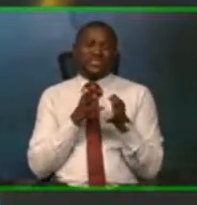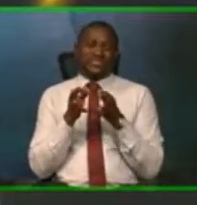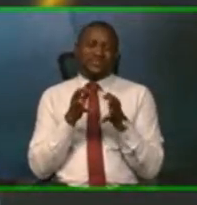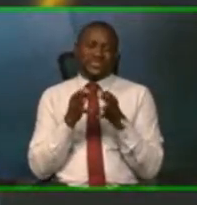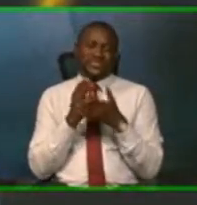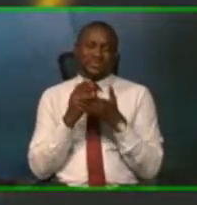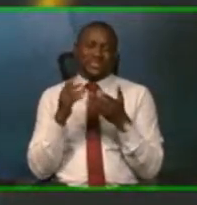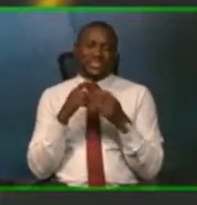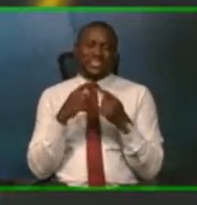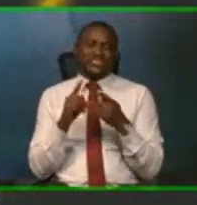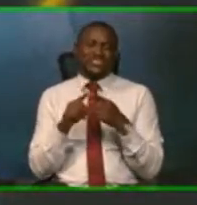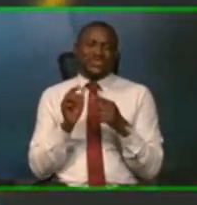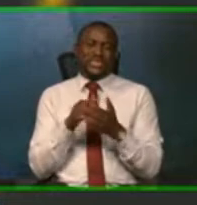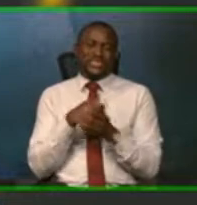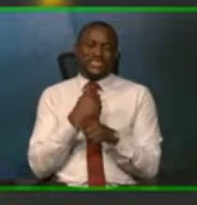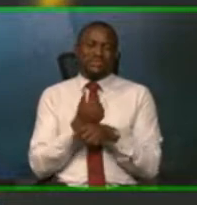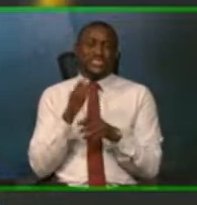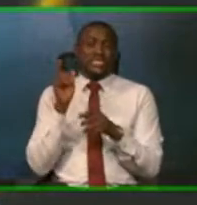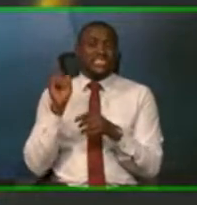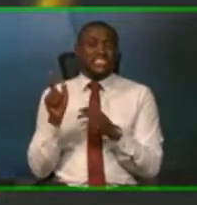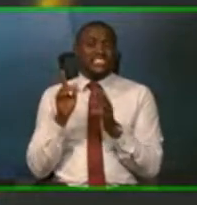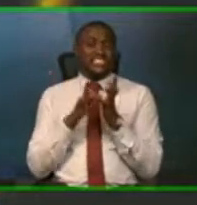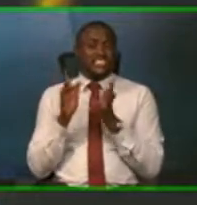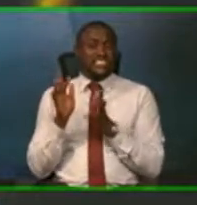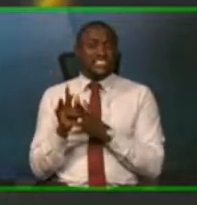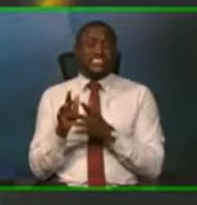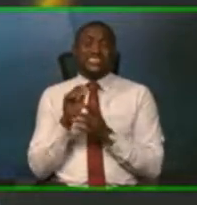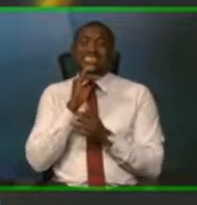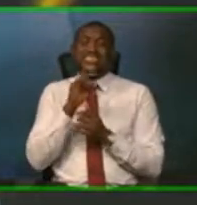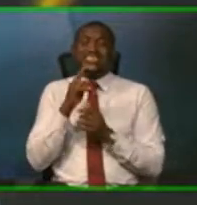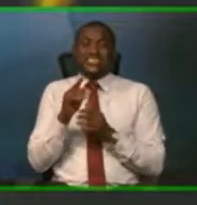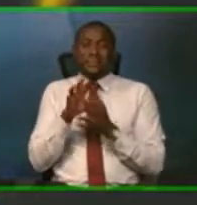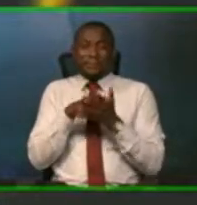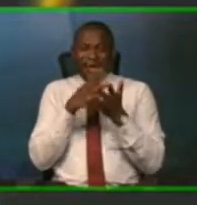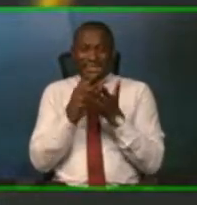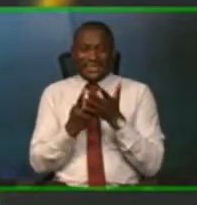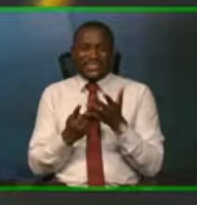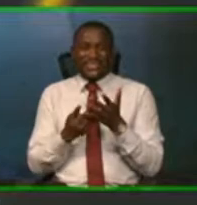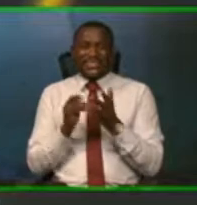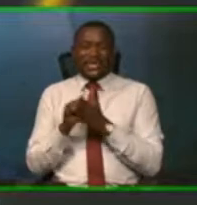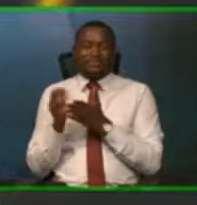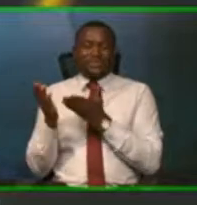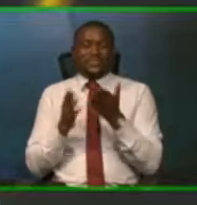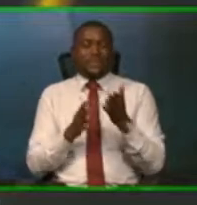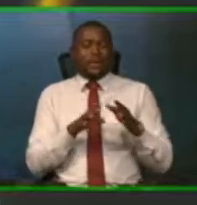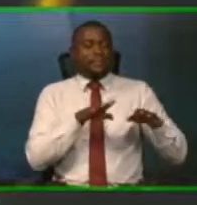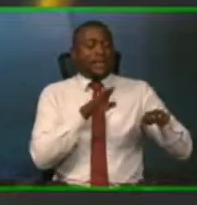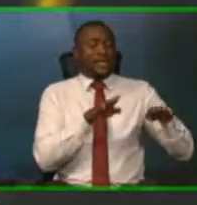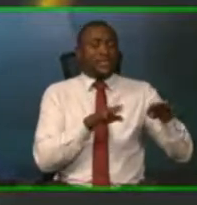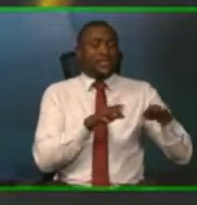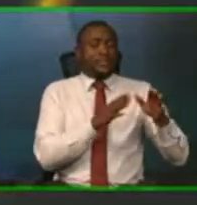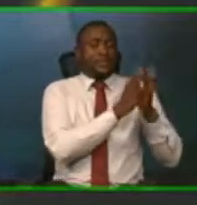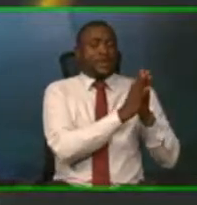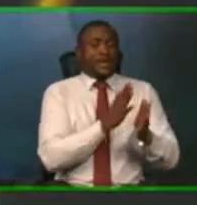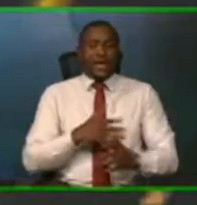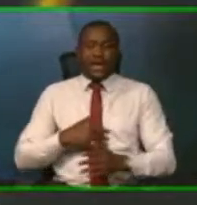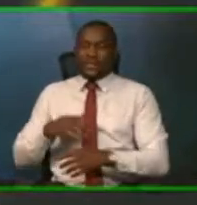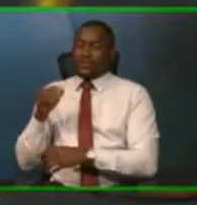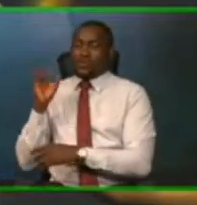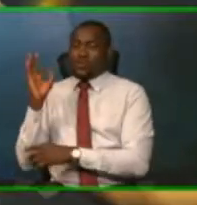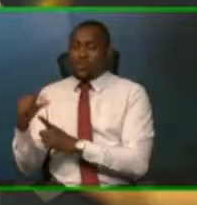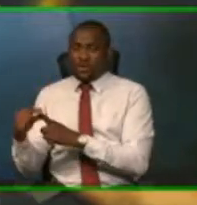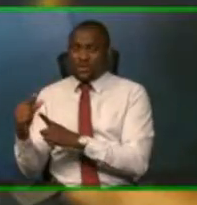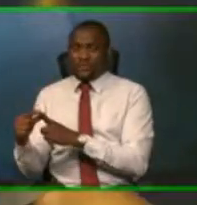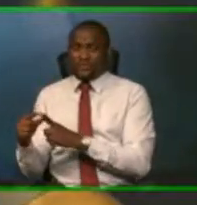establish Jesus as the pattern that brings the balance of prayer and the ministry of the word. Now we have seen